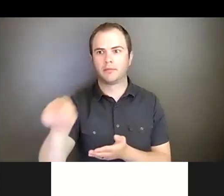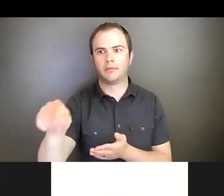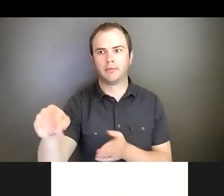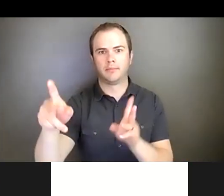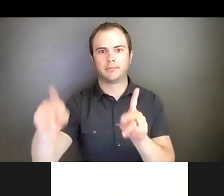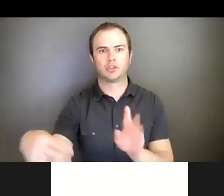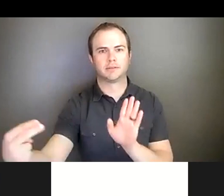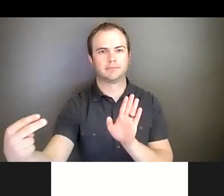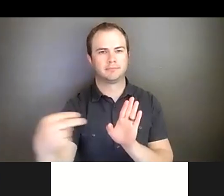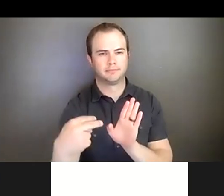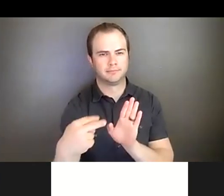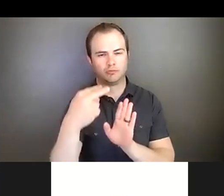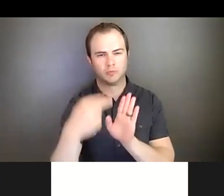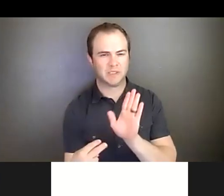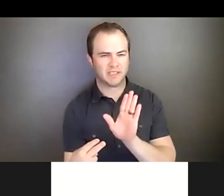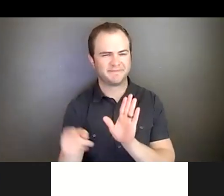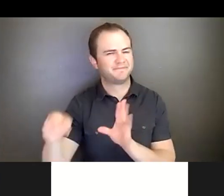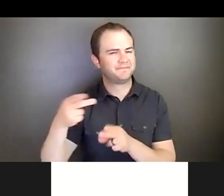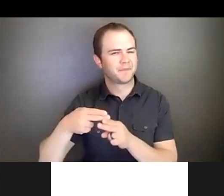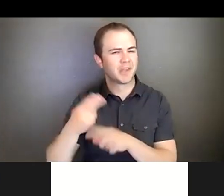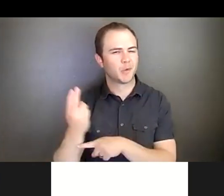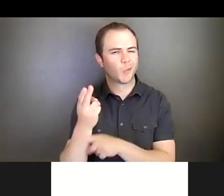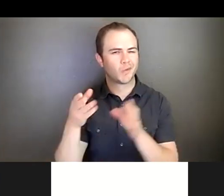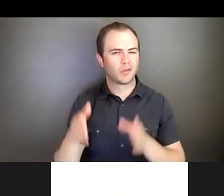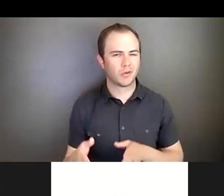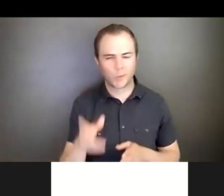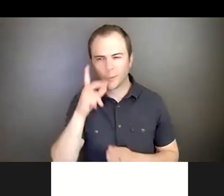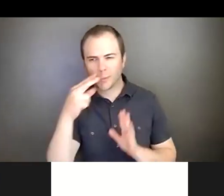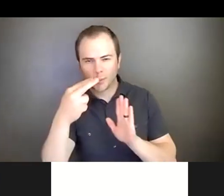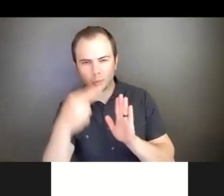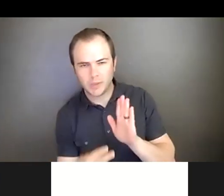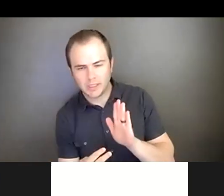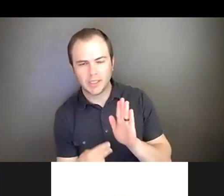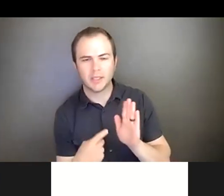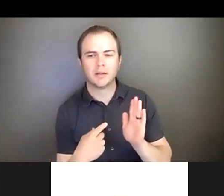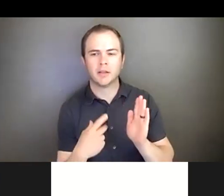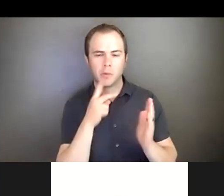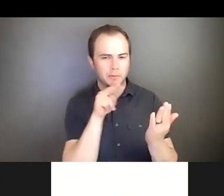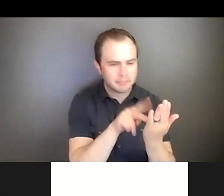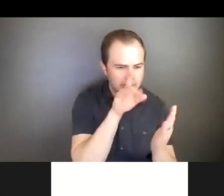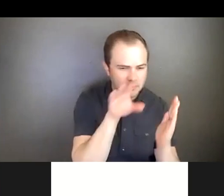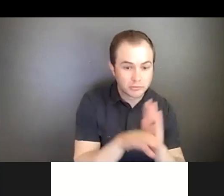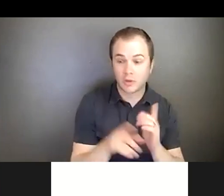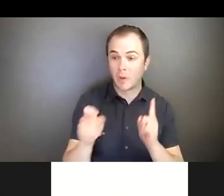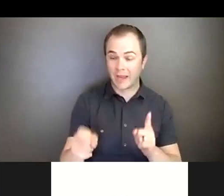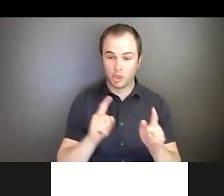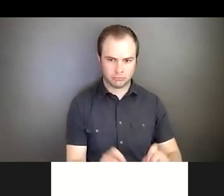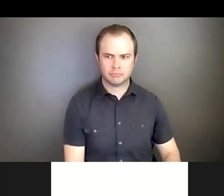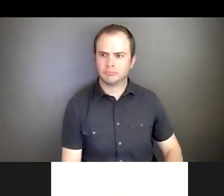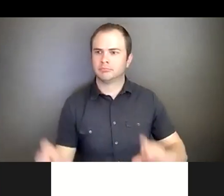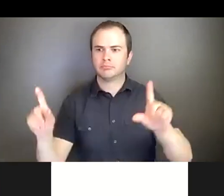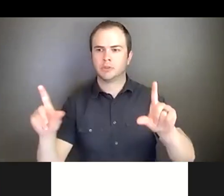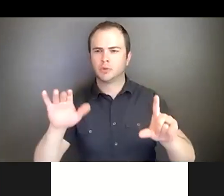materials? Who's looking at your website? When you go into a space, how are you experiencing it? And